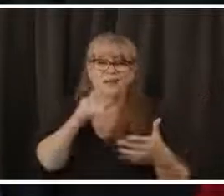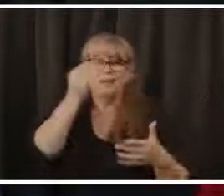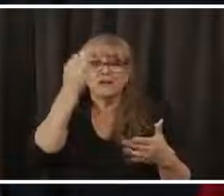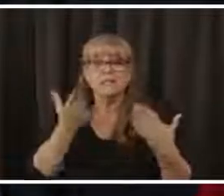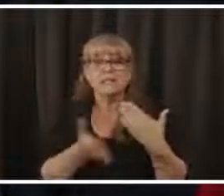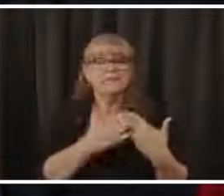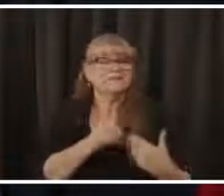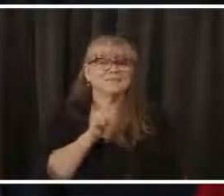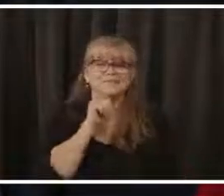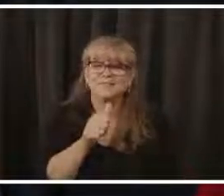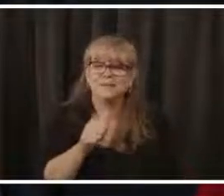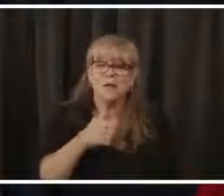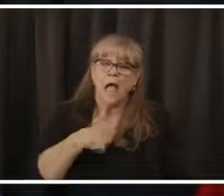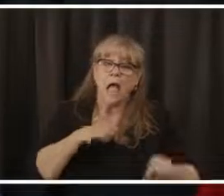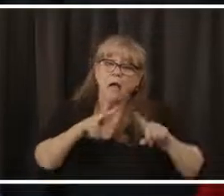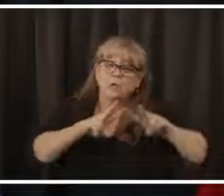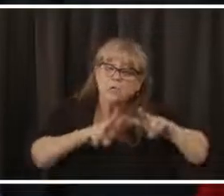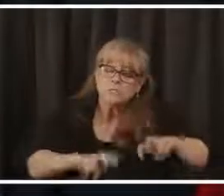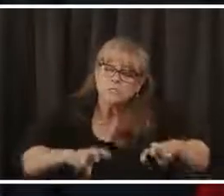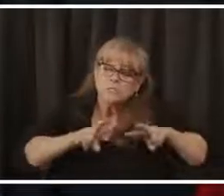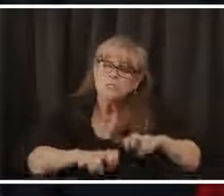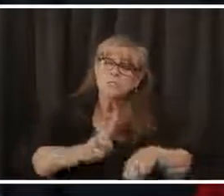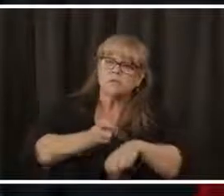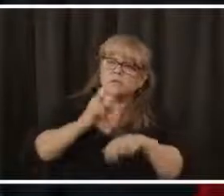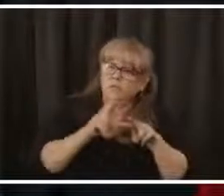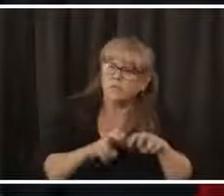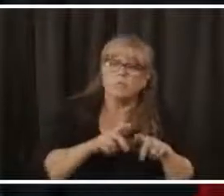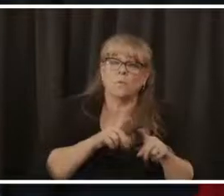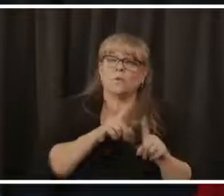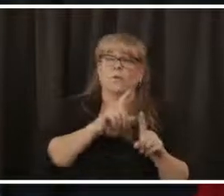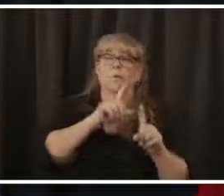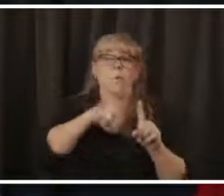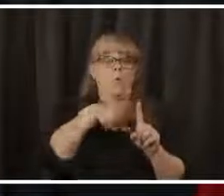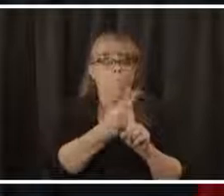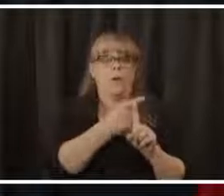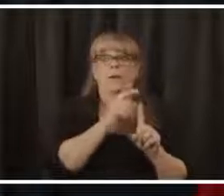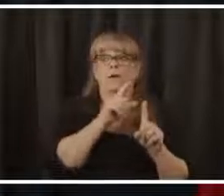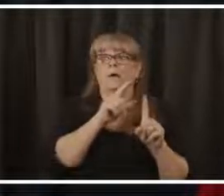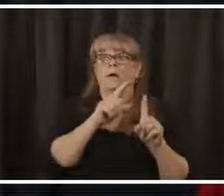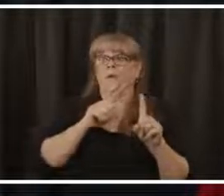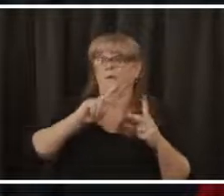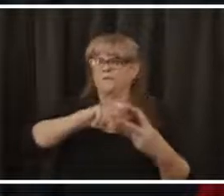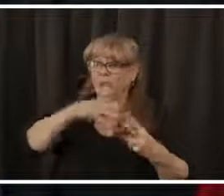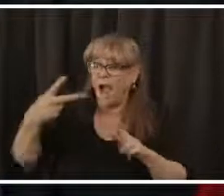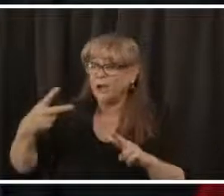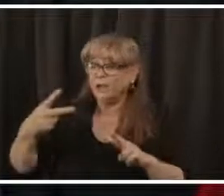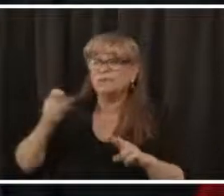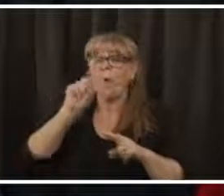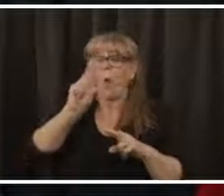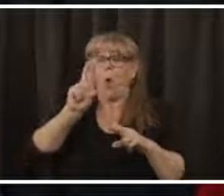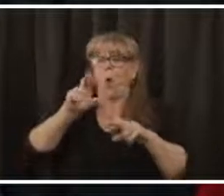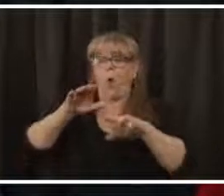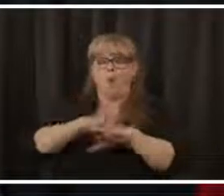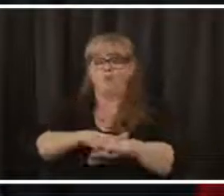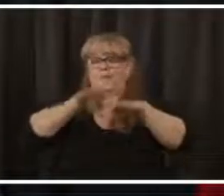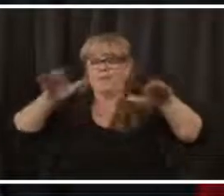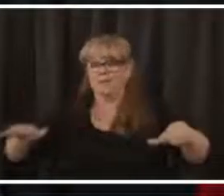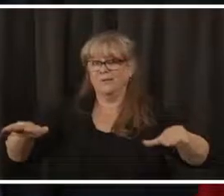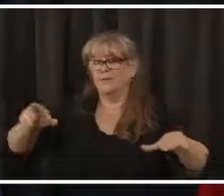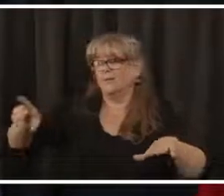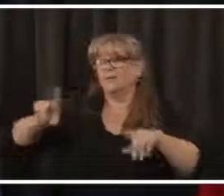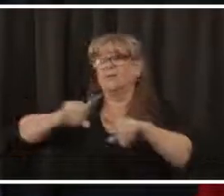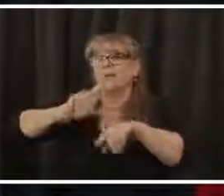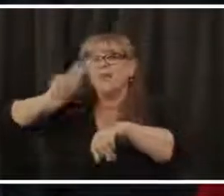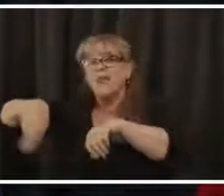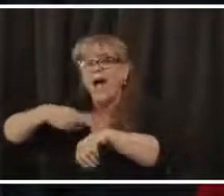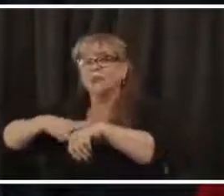detangle that in looking at just surveillance data that we have in the state, but certainly that work is ongoing at a national level to try and understand some of those differences in